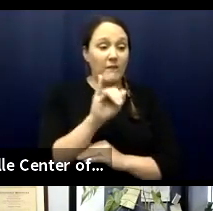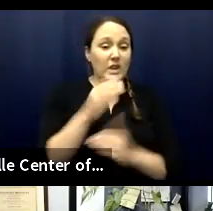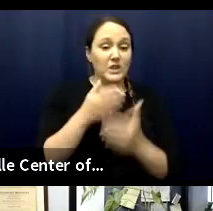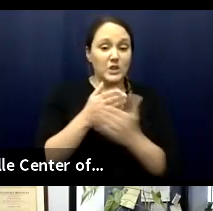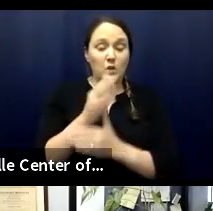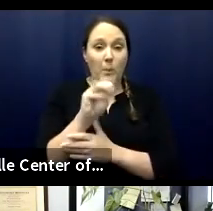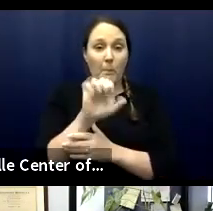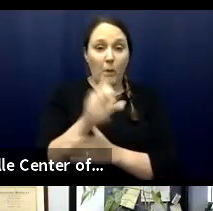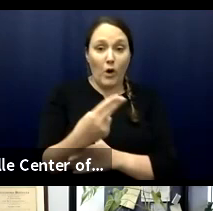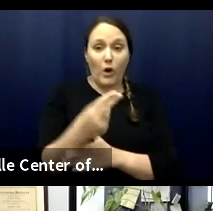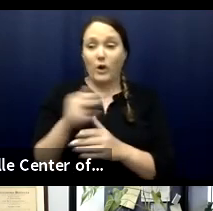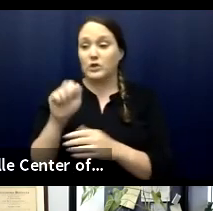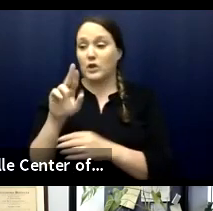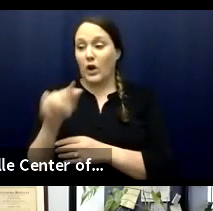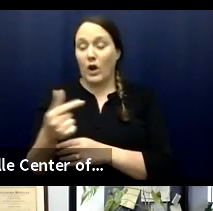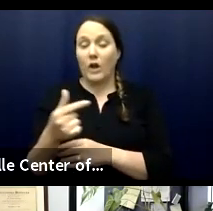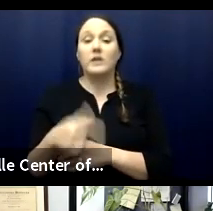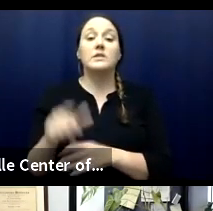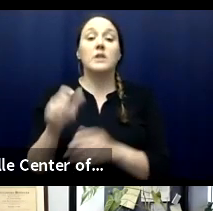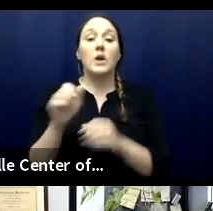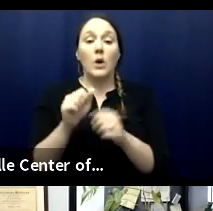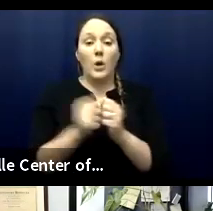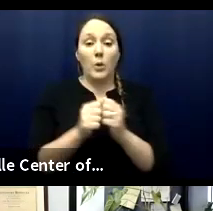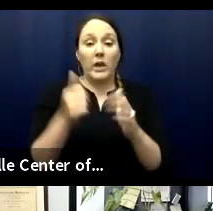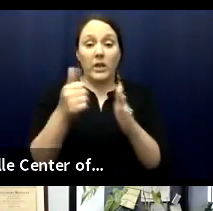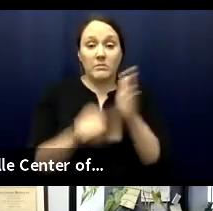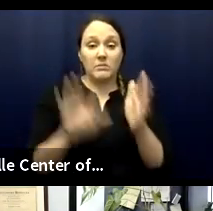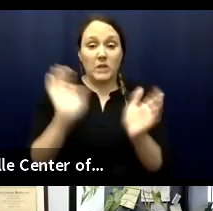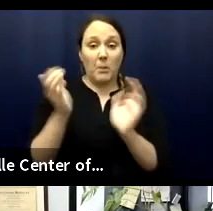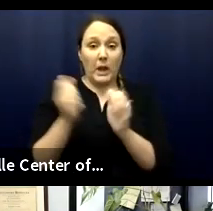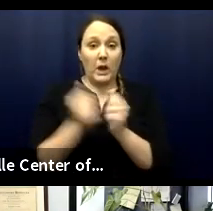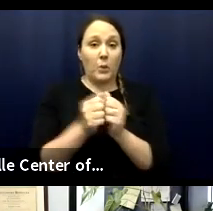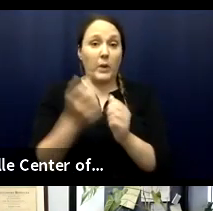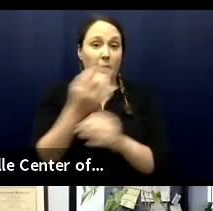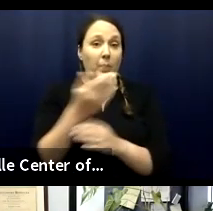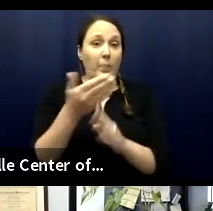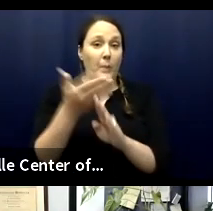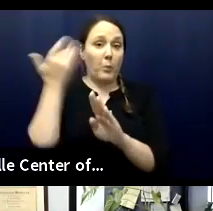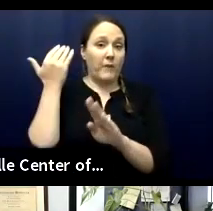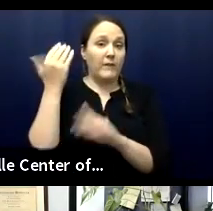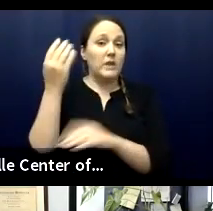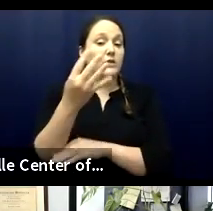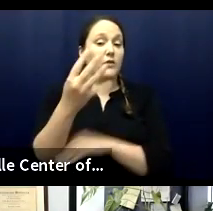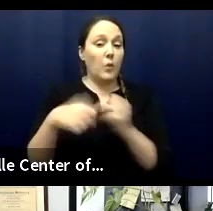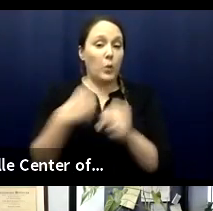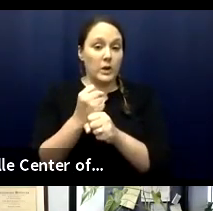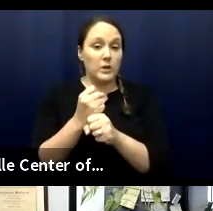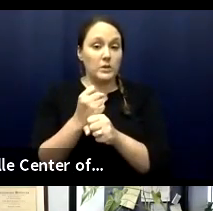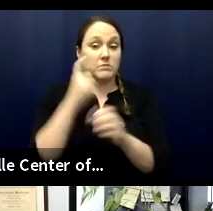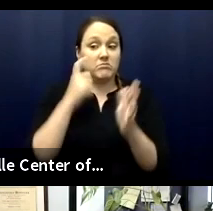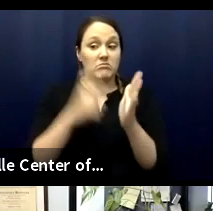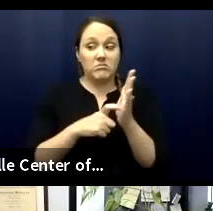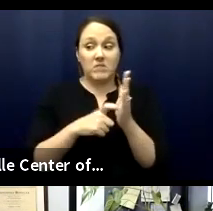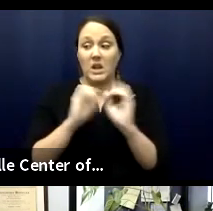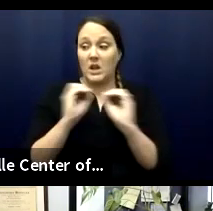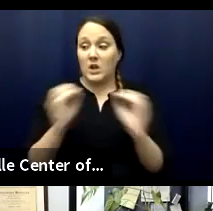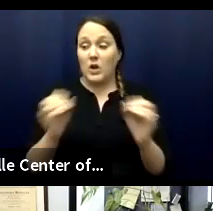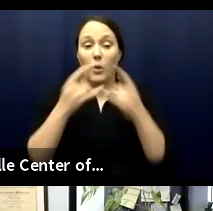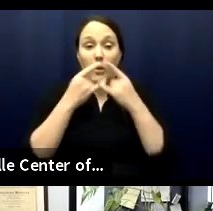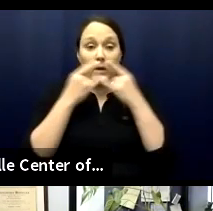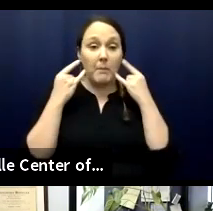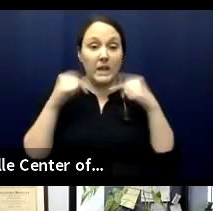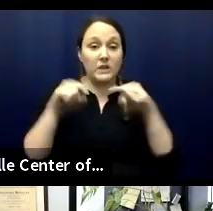of 1980 with the rate of wound infections from March through August of the previous 4 years. They discovered to their amazement that when no one wore masks